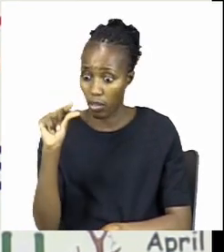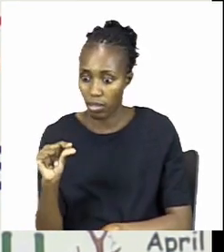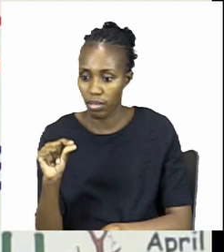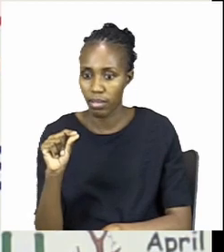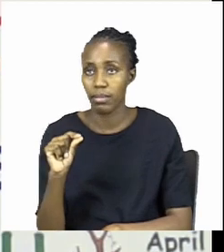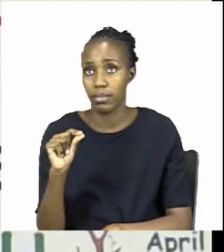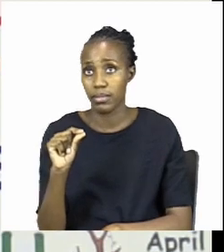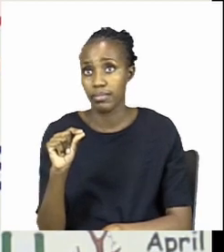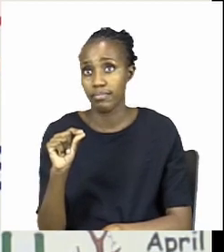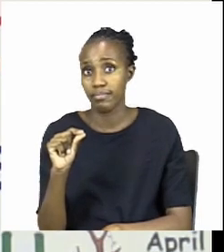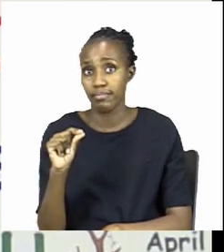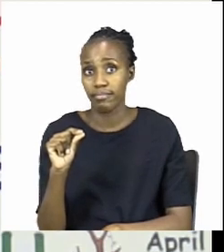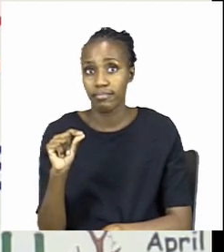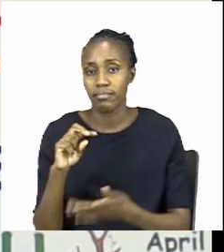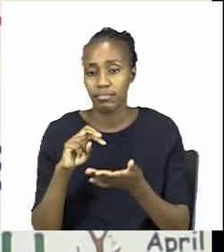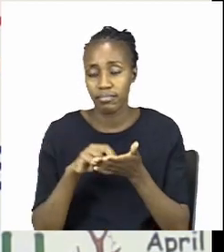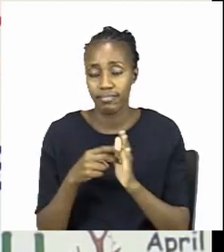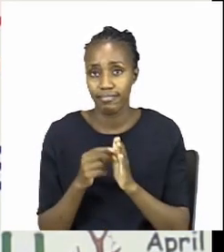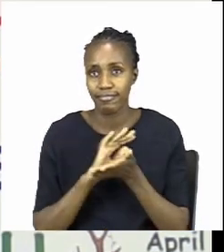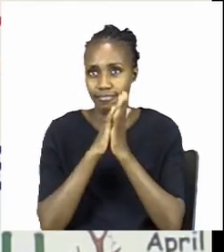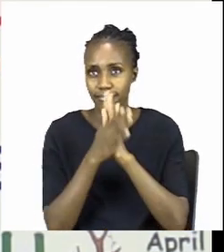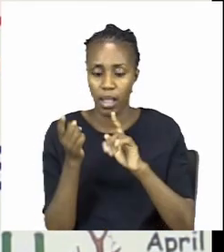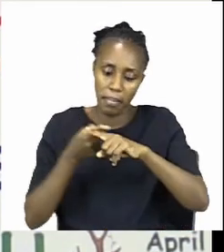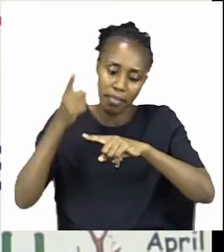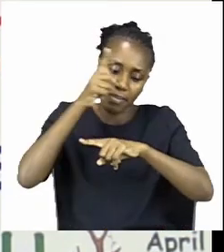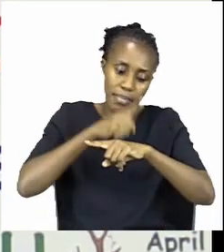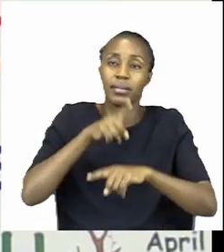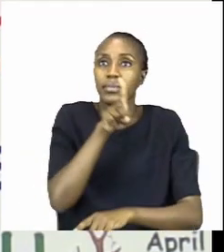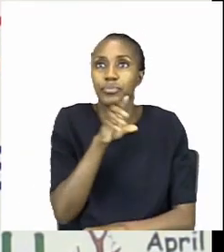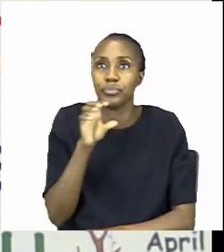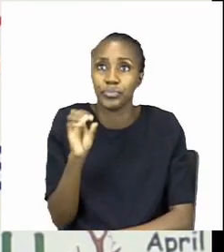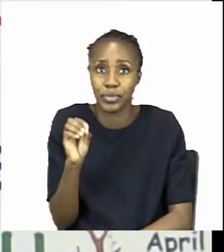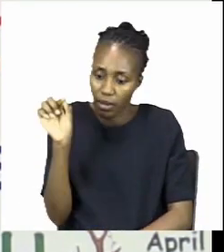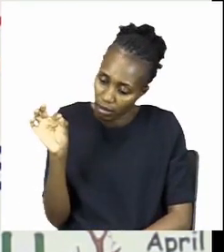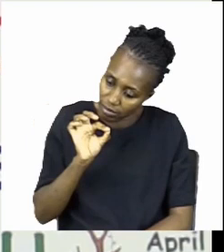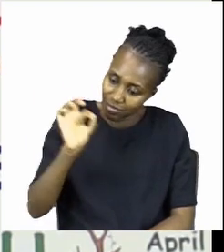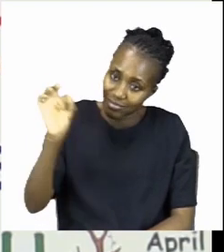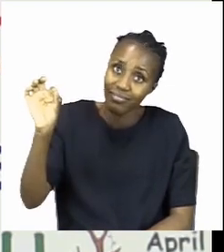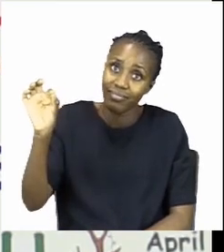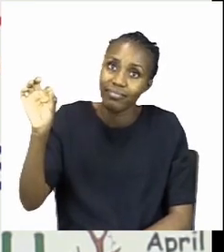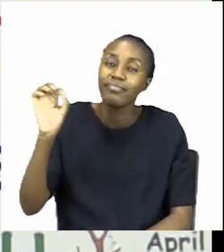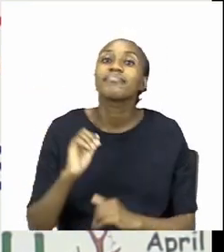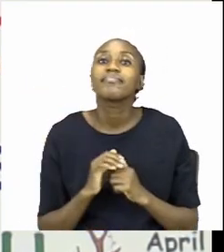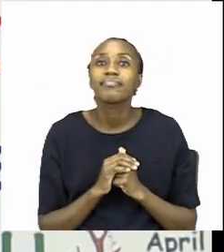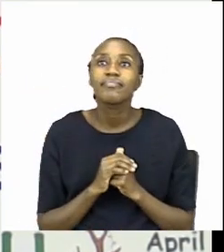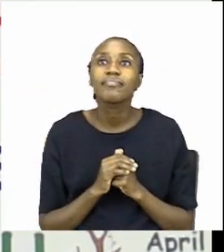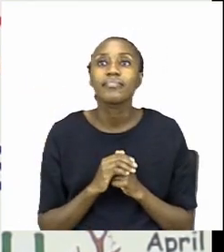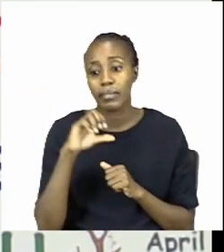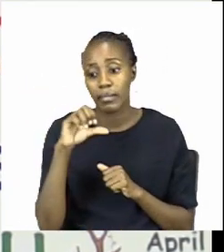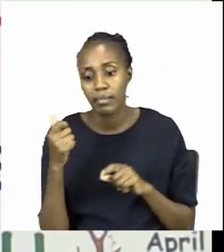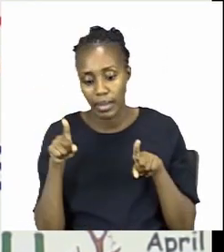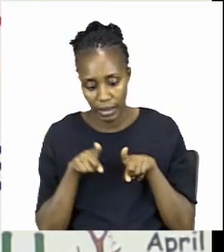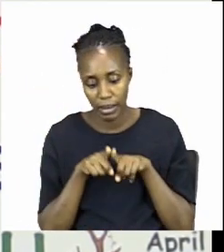4, which means it will now be 10. All right. And then once you have found